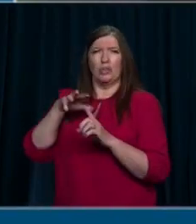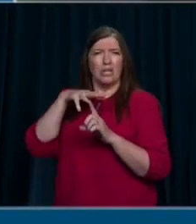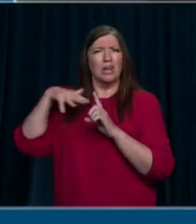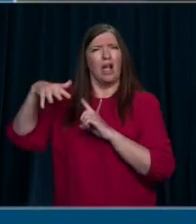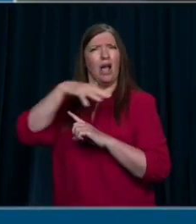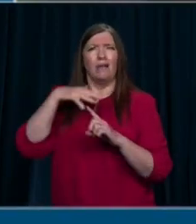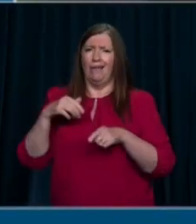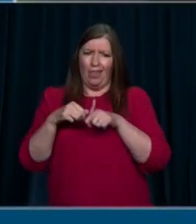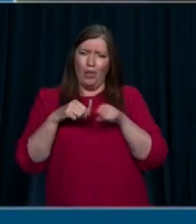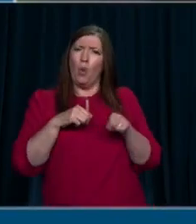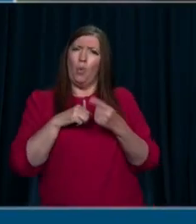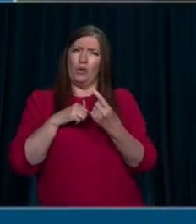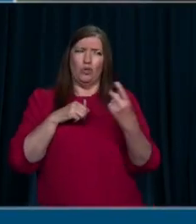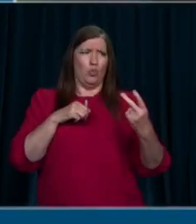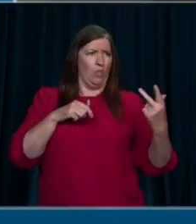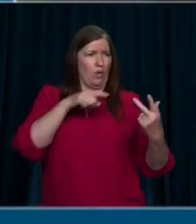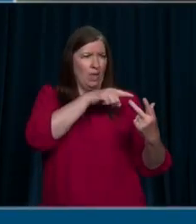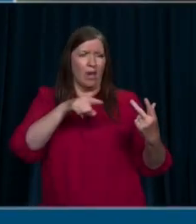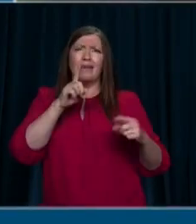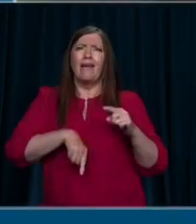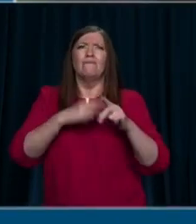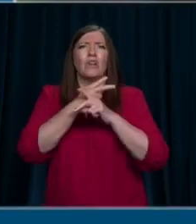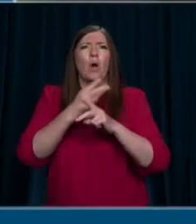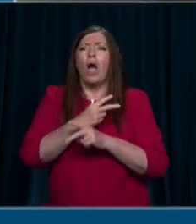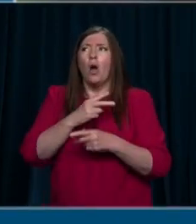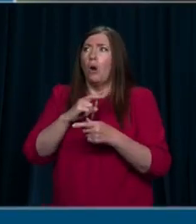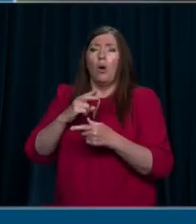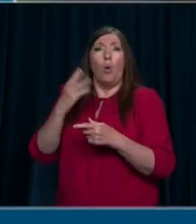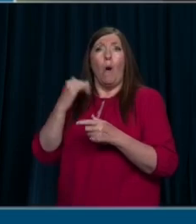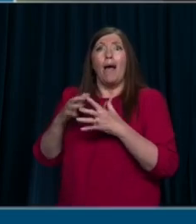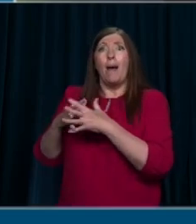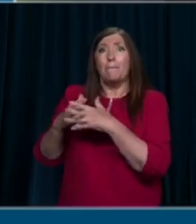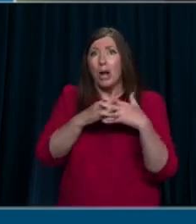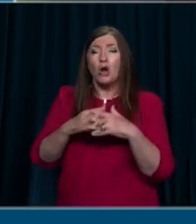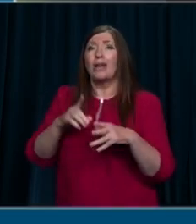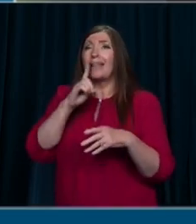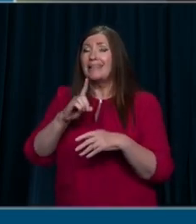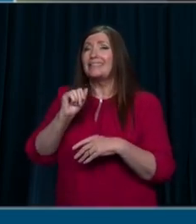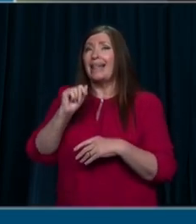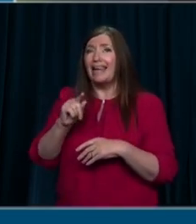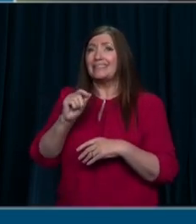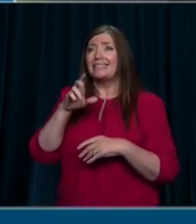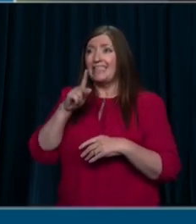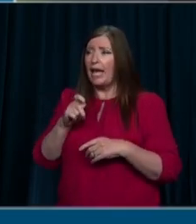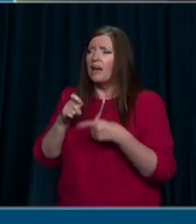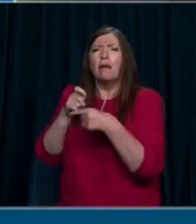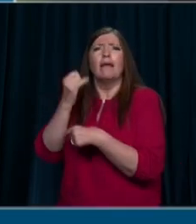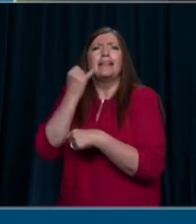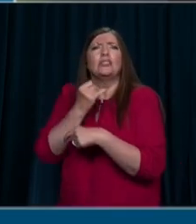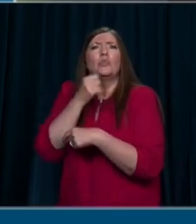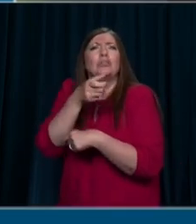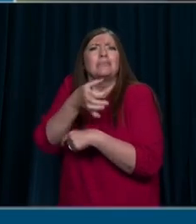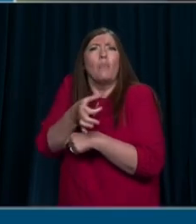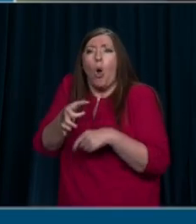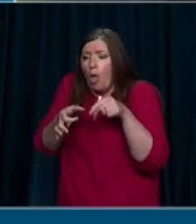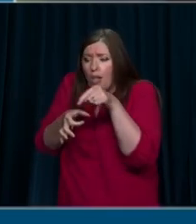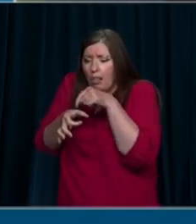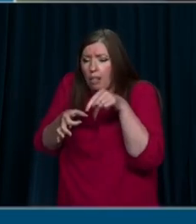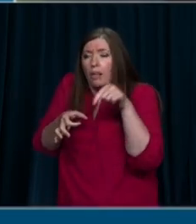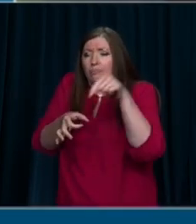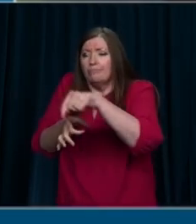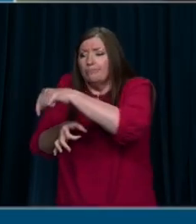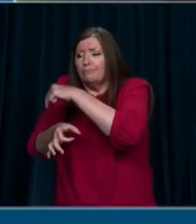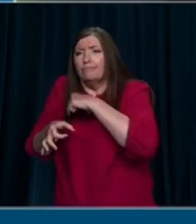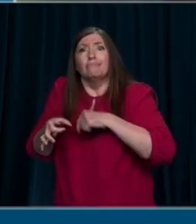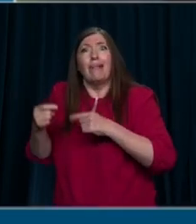understand what's happening, why the West is at stake. Israel is a little America in the Middle East surrounded by enemies. And if we're going to continue to have people, and what